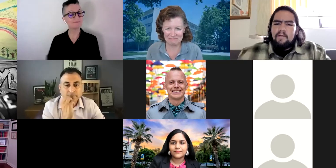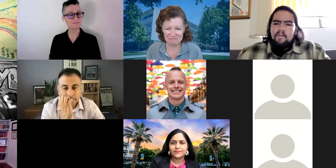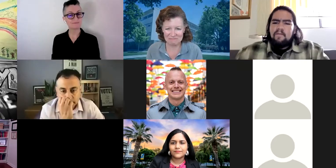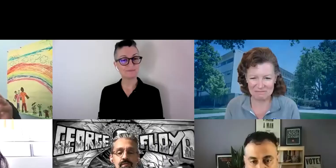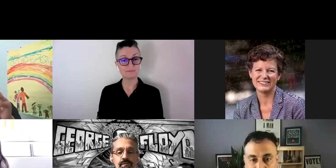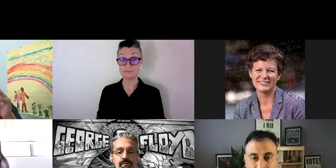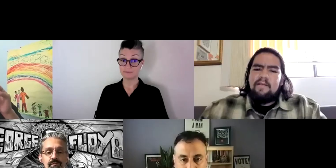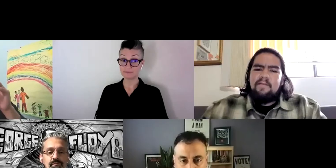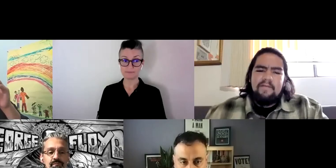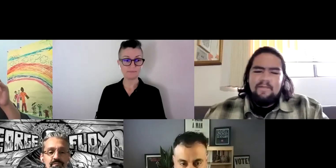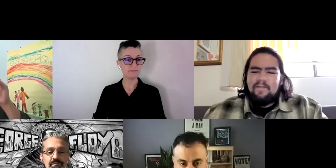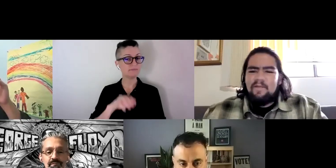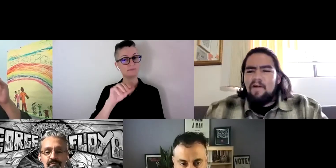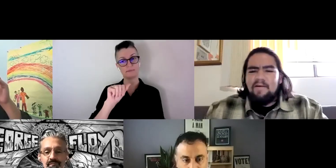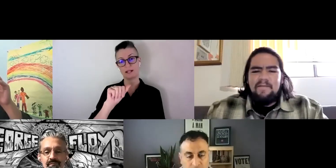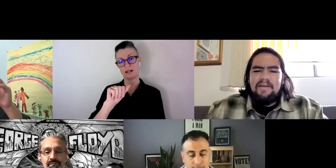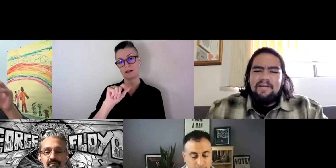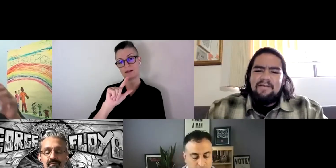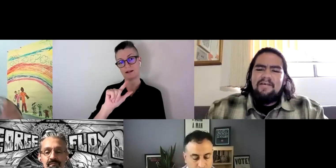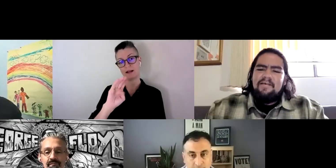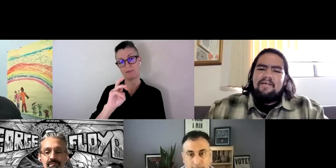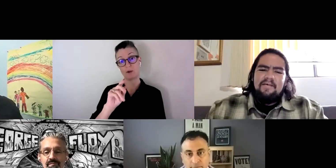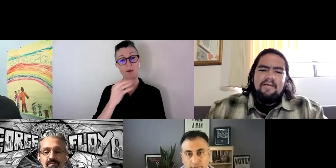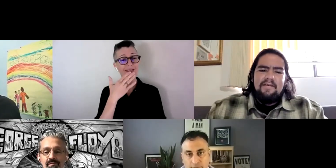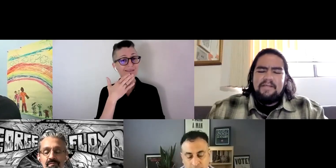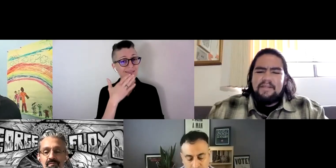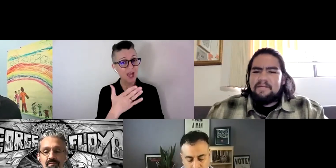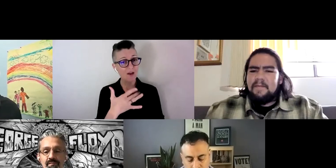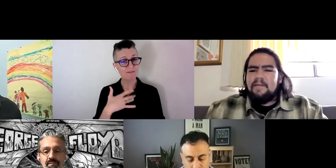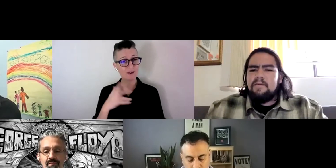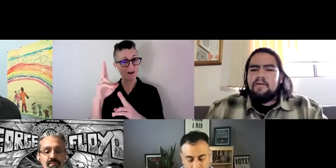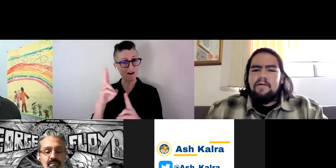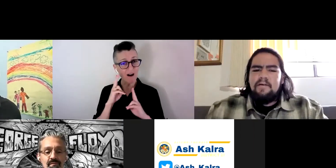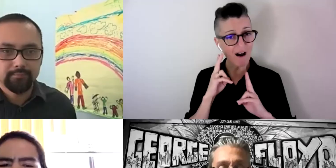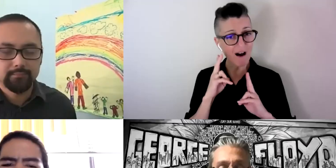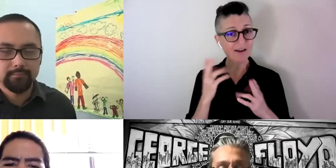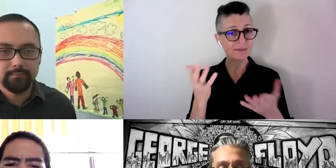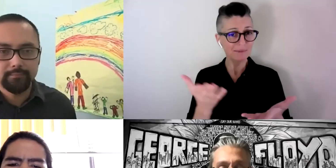Thank you, Professor Latimer. It's an honor to be here and share some space with